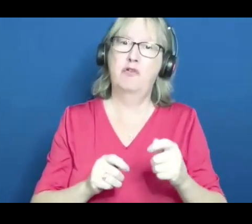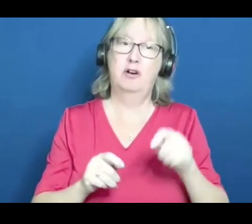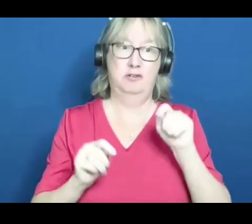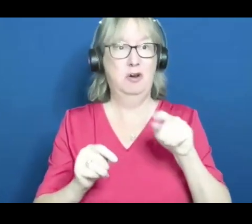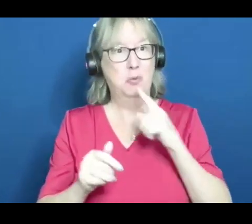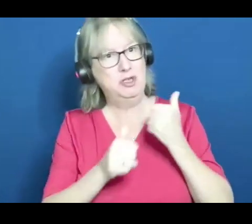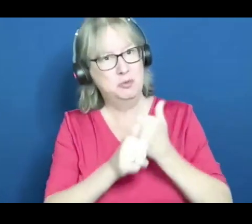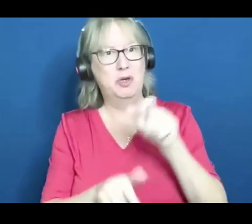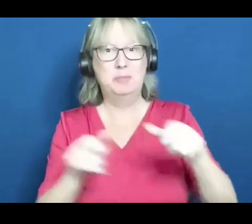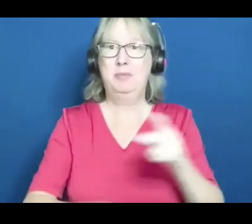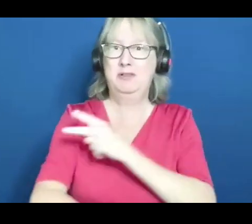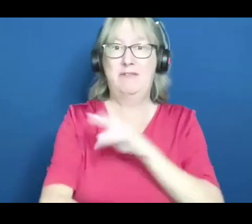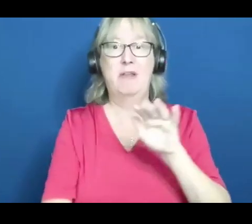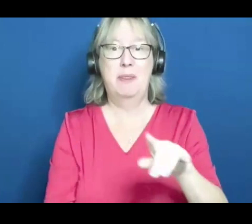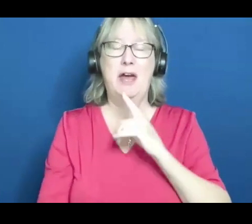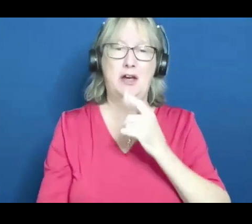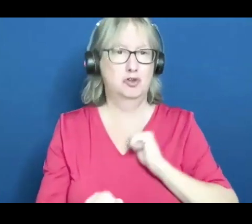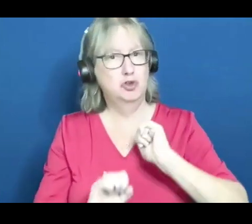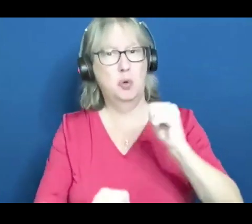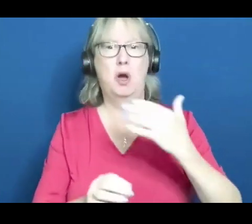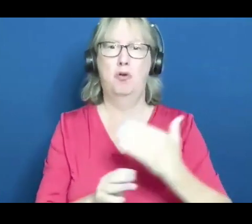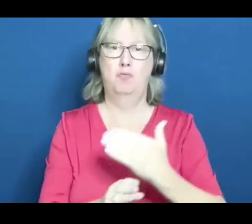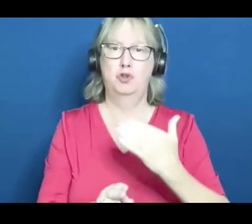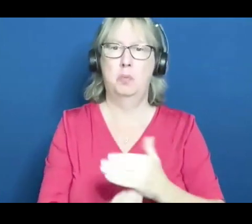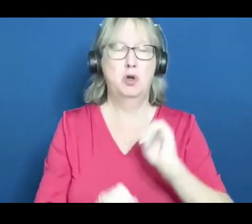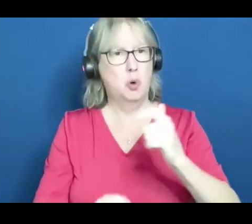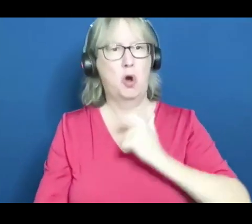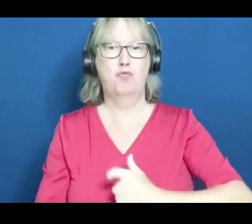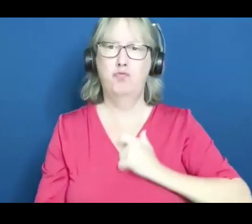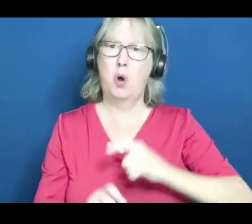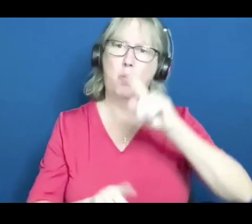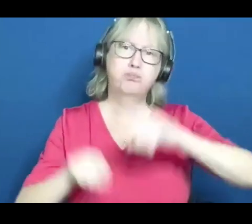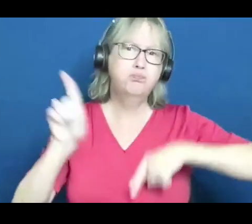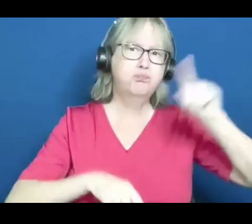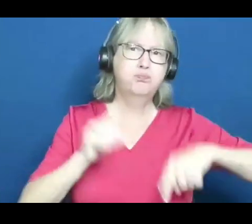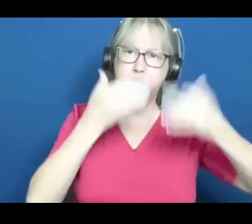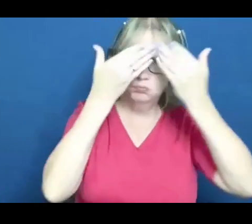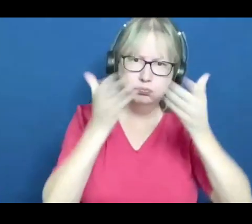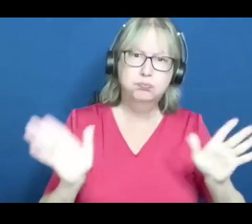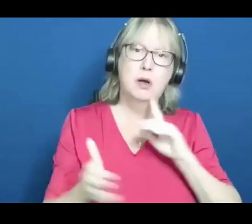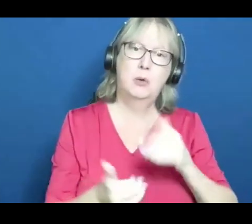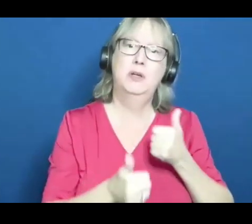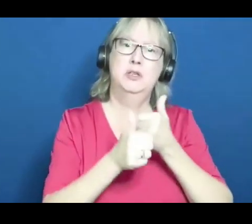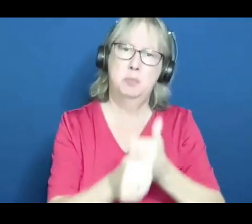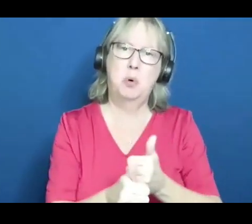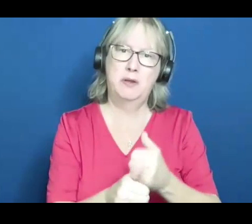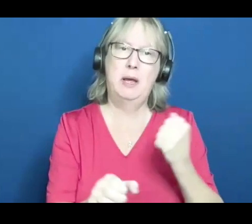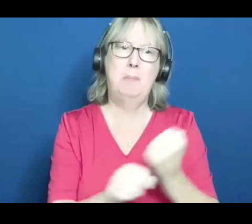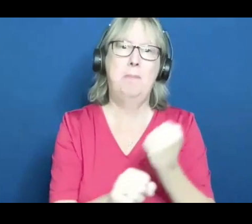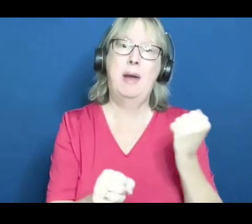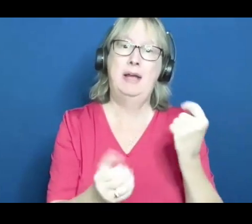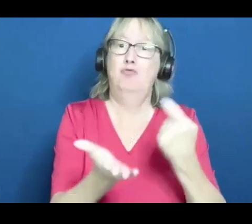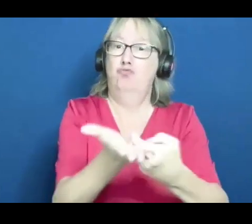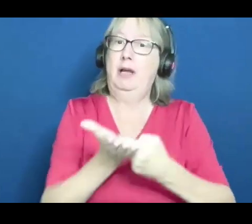there's loads and loads of different working roles where different support might be suited, and we look at that and then make recommendations from that. For me, it was